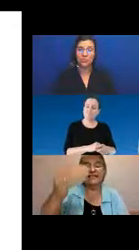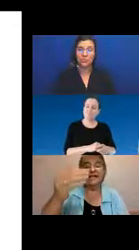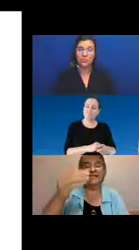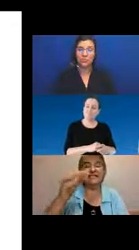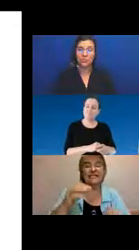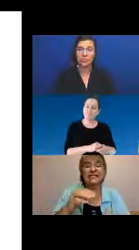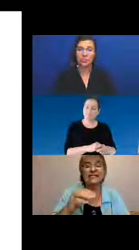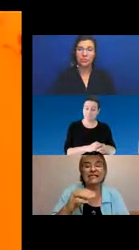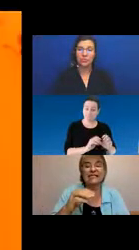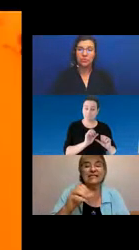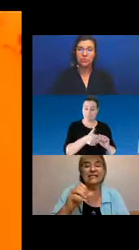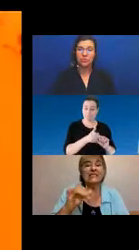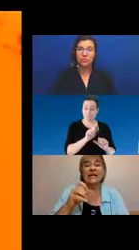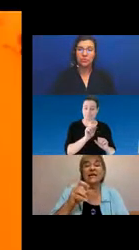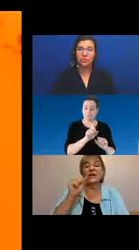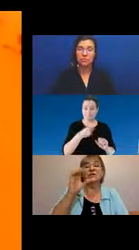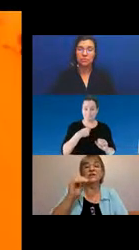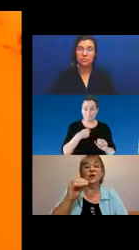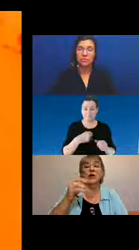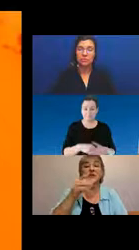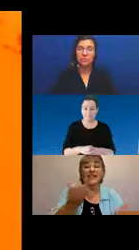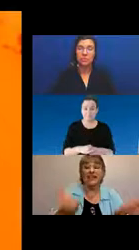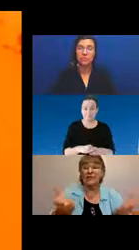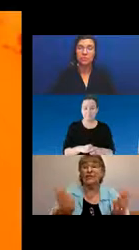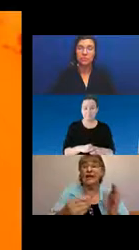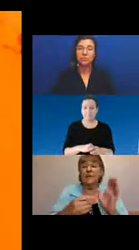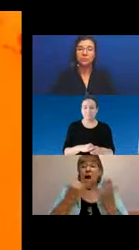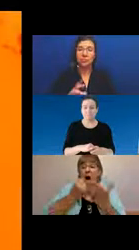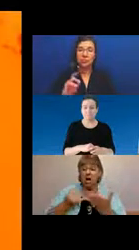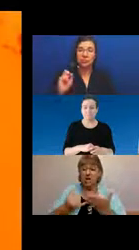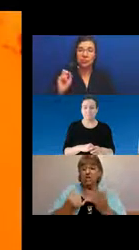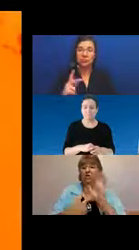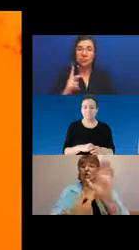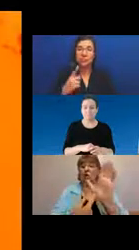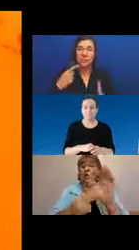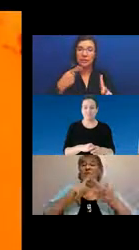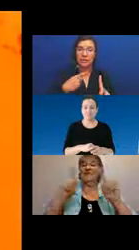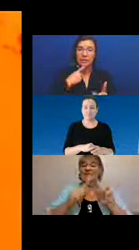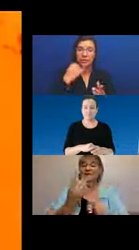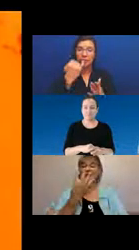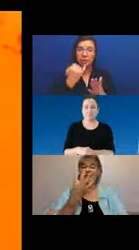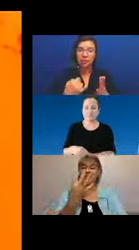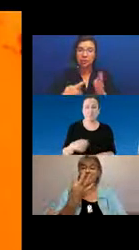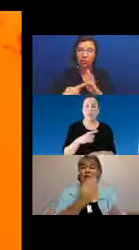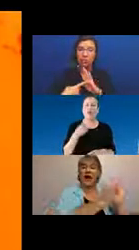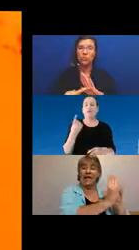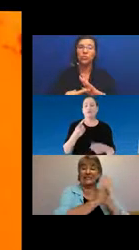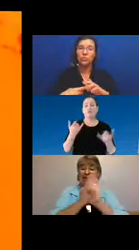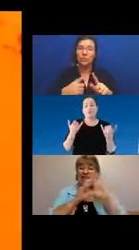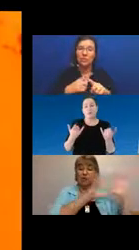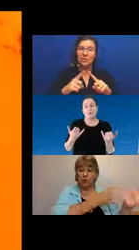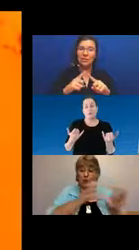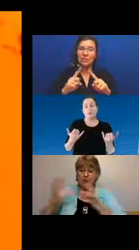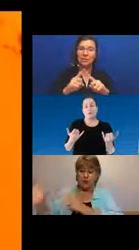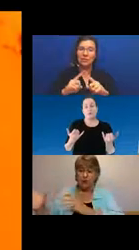The next slide. So here's some art to show the different four